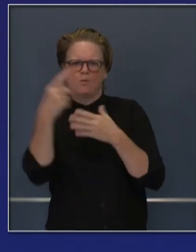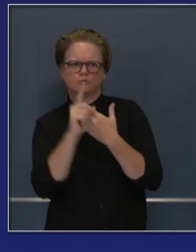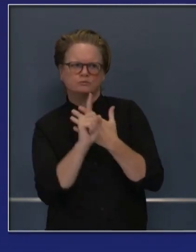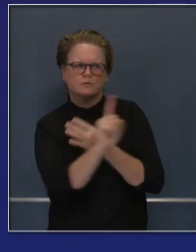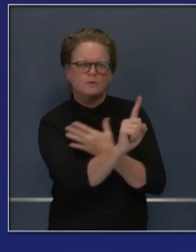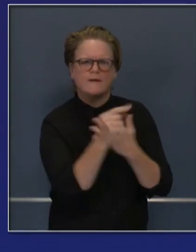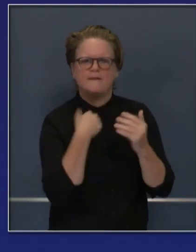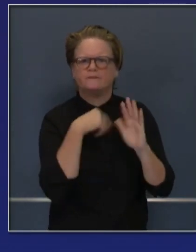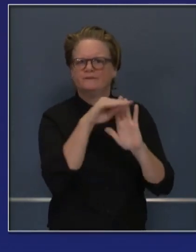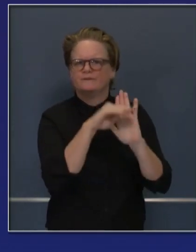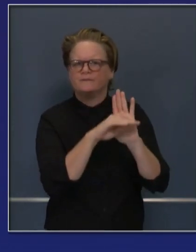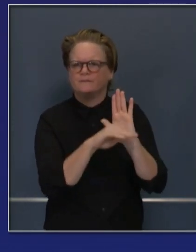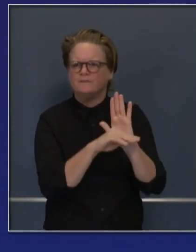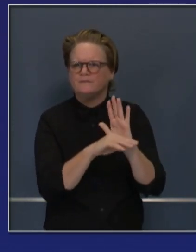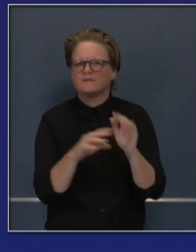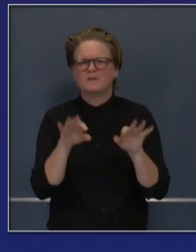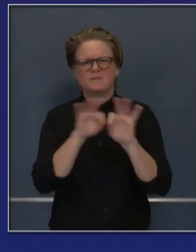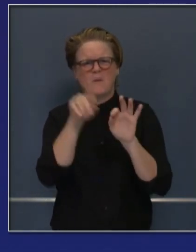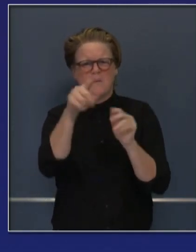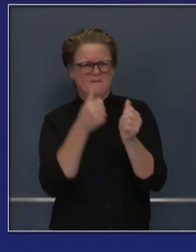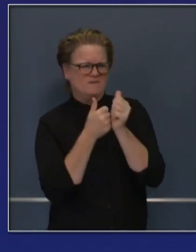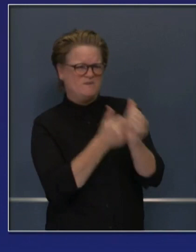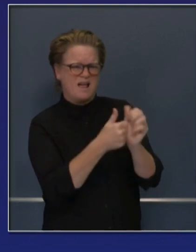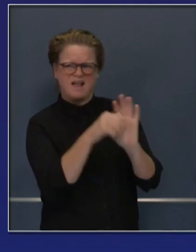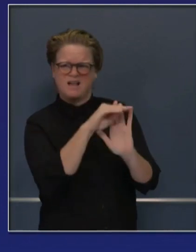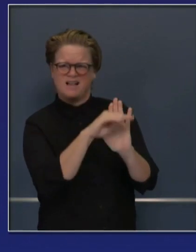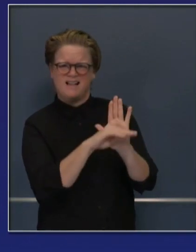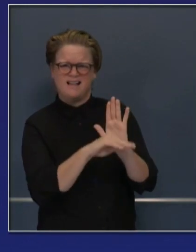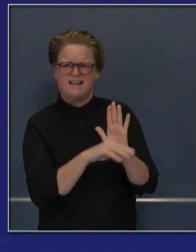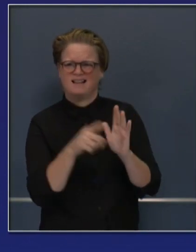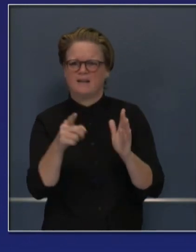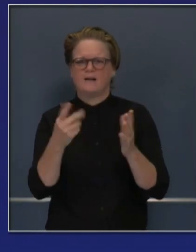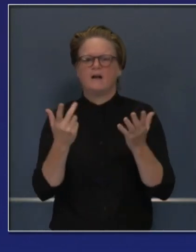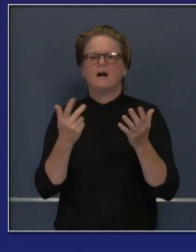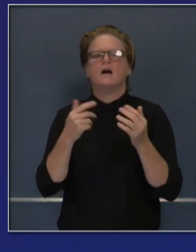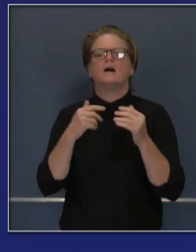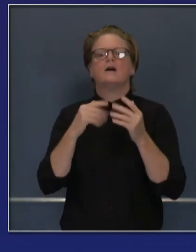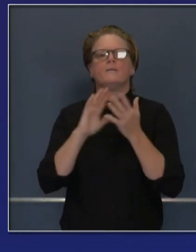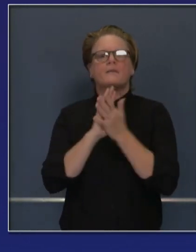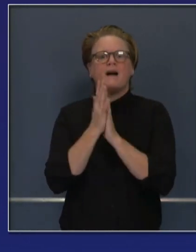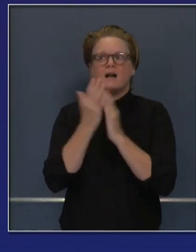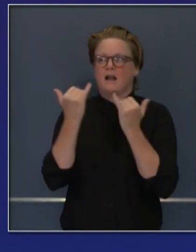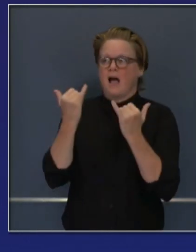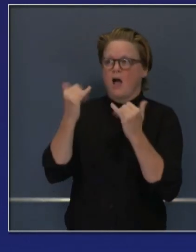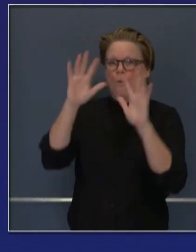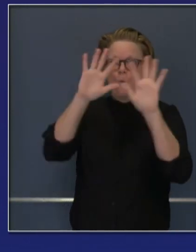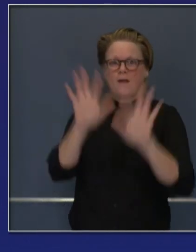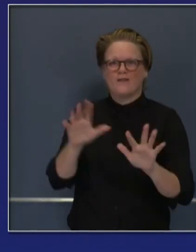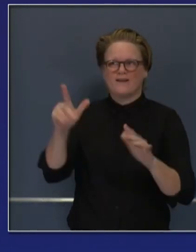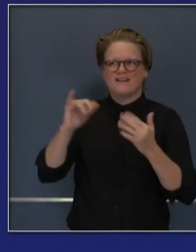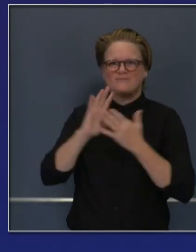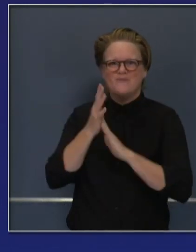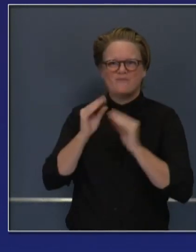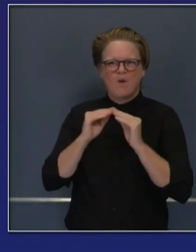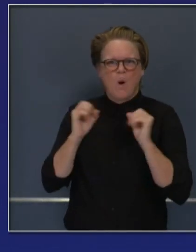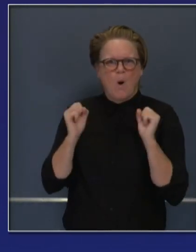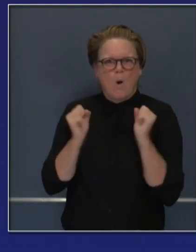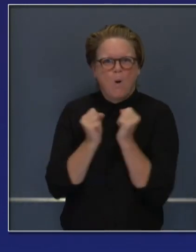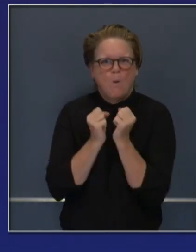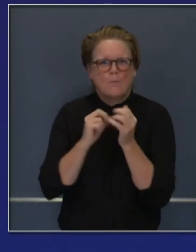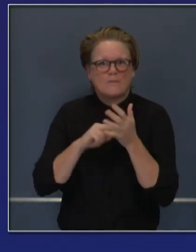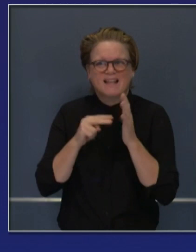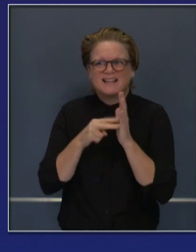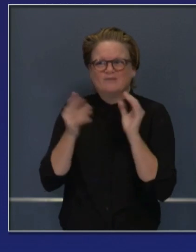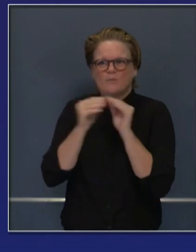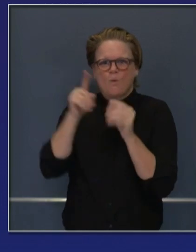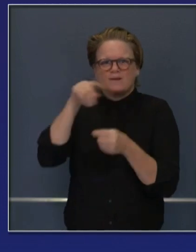back indoors as it gets colder, even in less restrictive tiers, as people move from outdoor activities back indoors. We